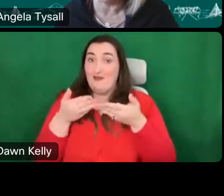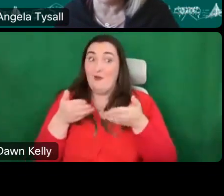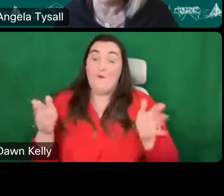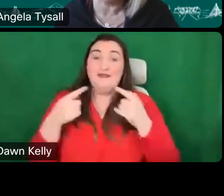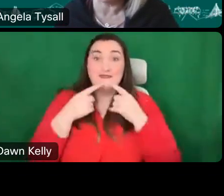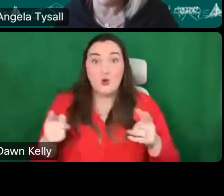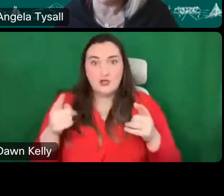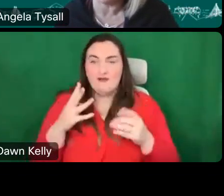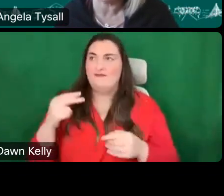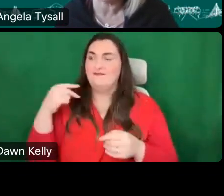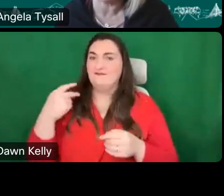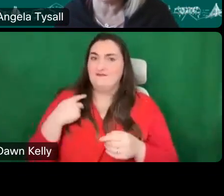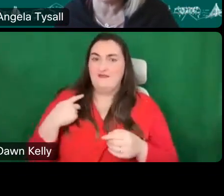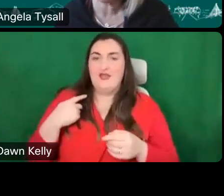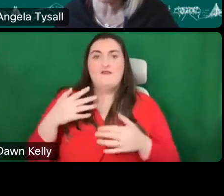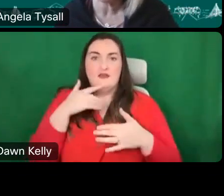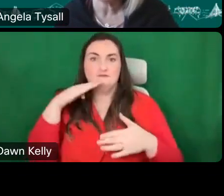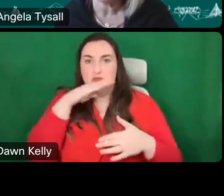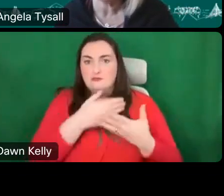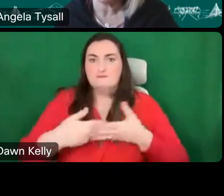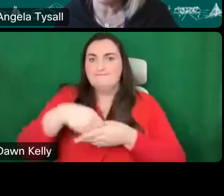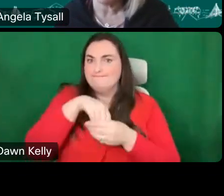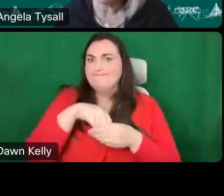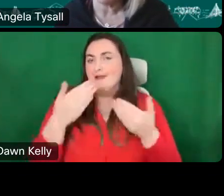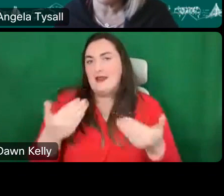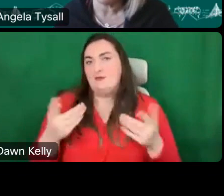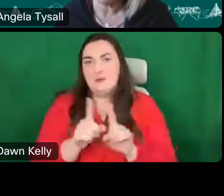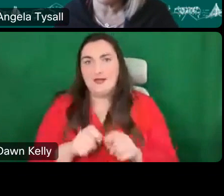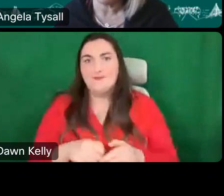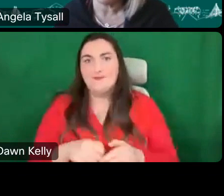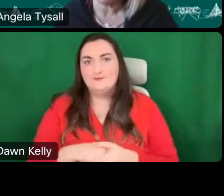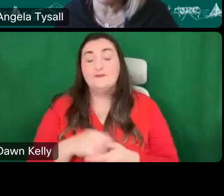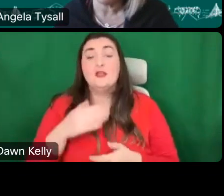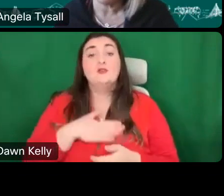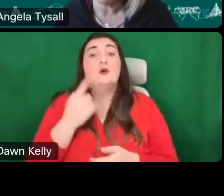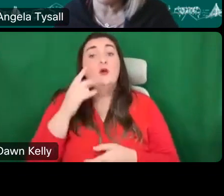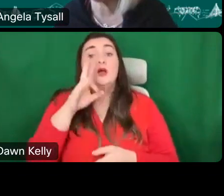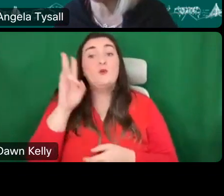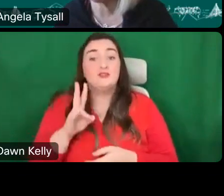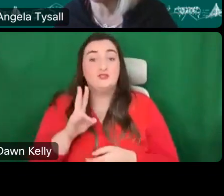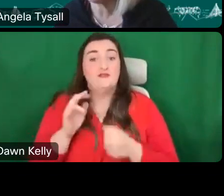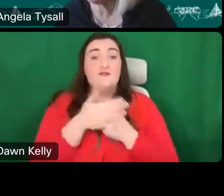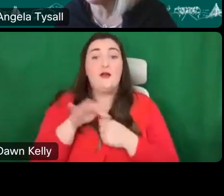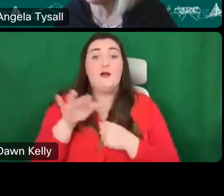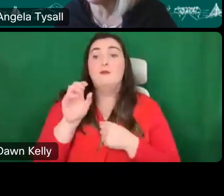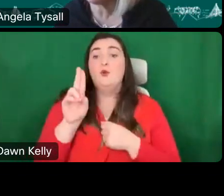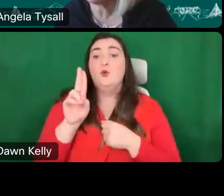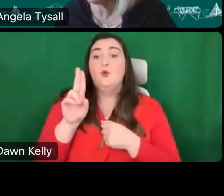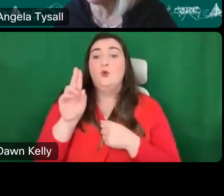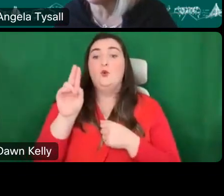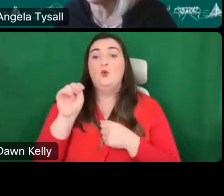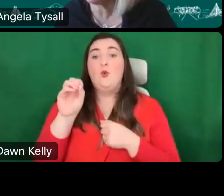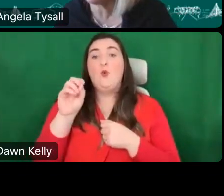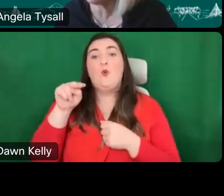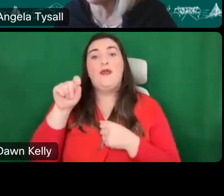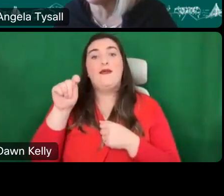being very important for the regulators as well. Absolutely. And just there is a question coming in from Una at the moment. She's just wondering, where a patient absconds